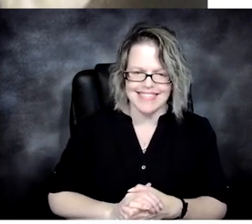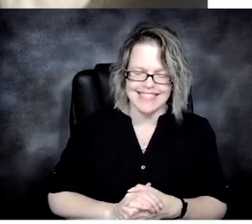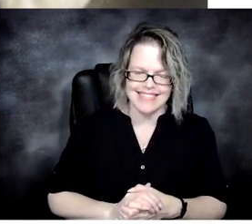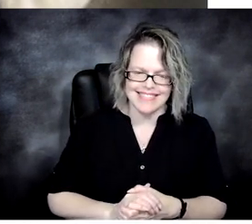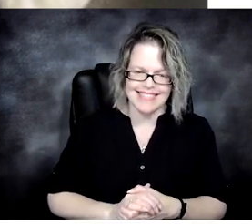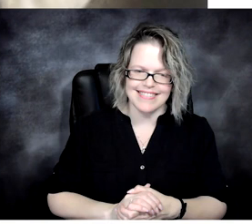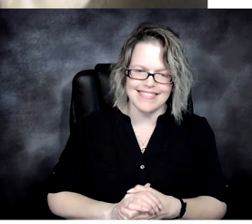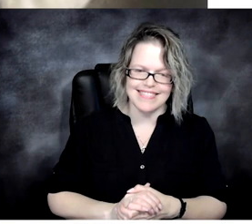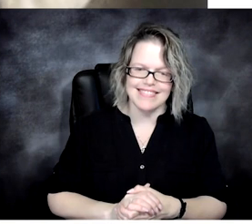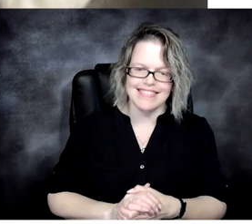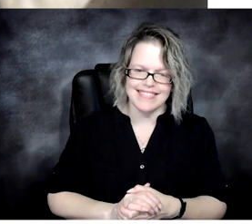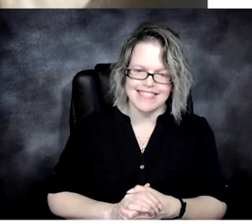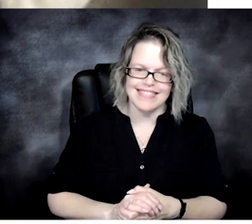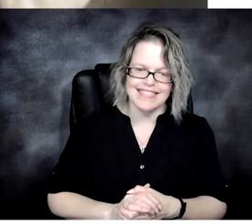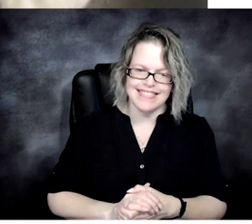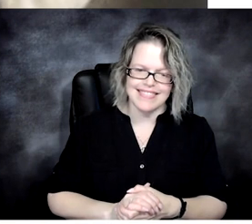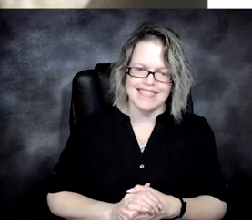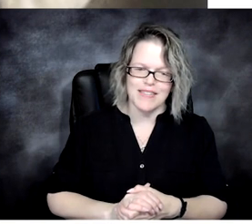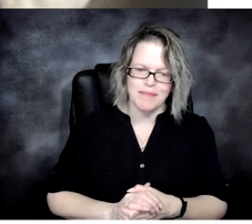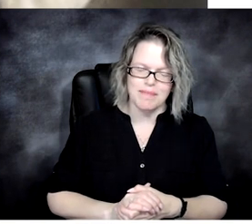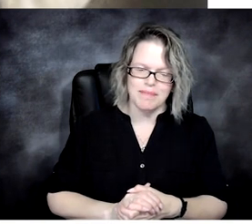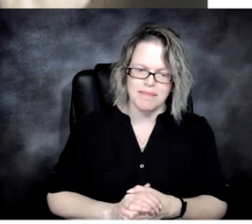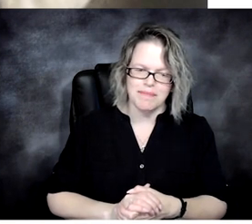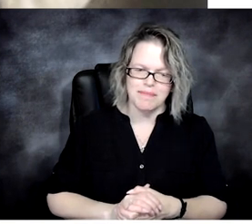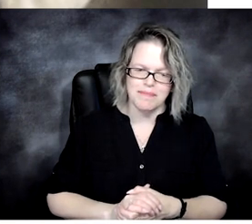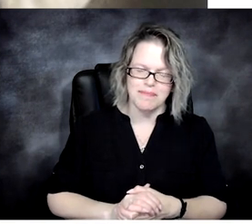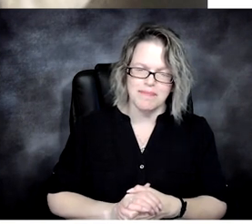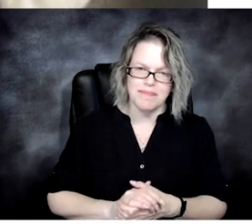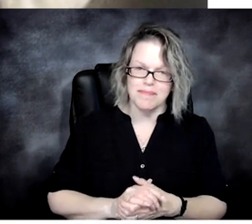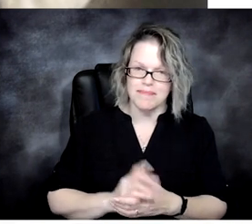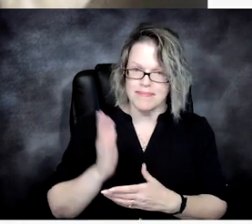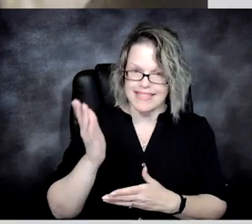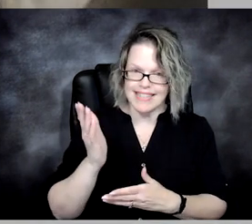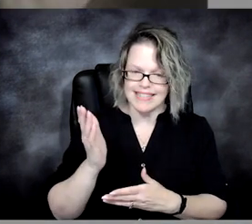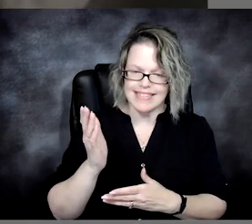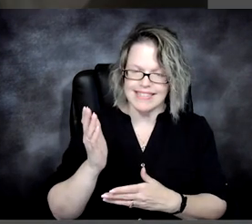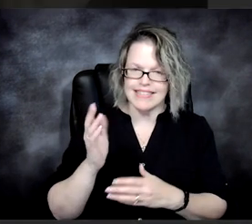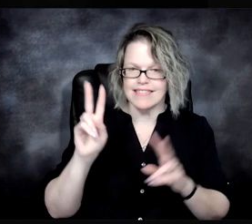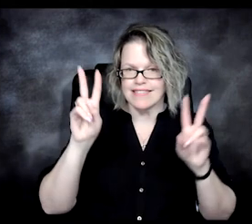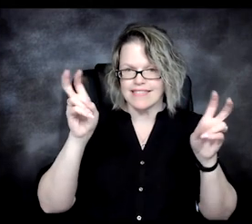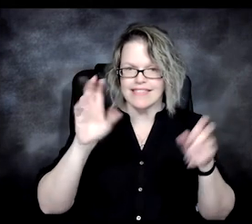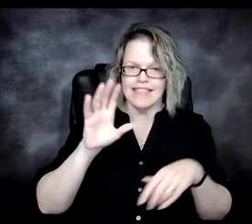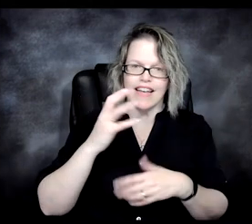District. Clara's teacher is Scott Gray. Clara's piece, Call for Help.